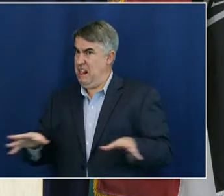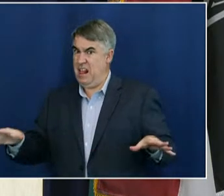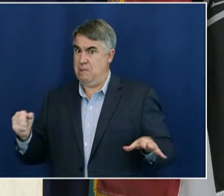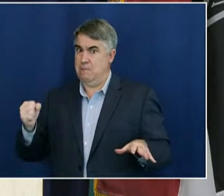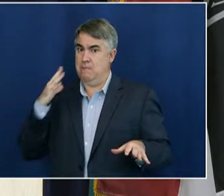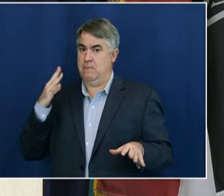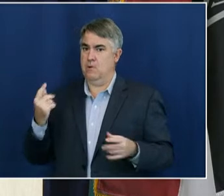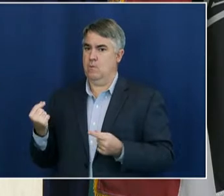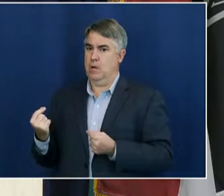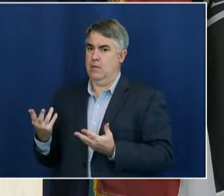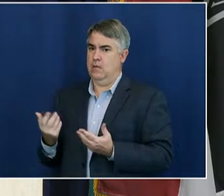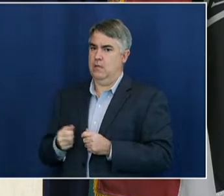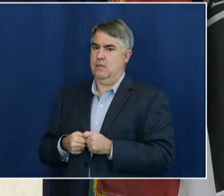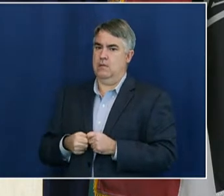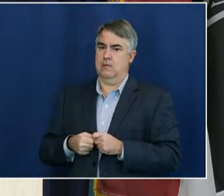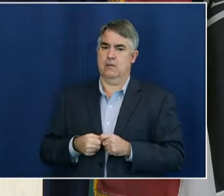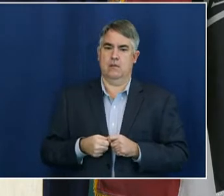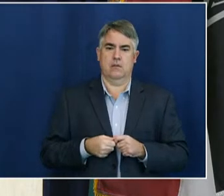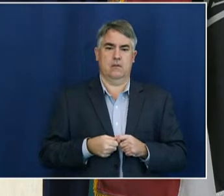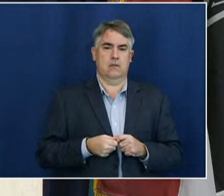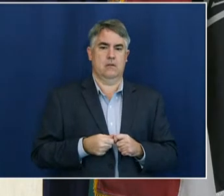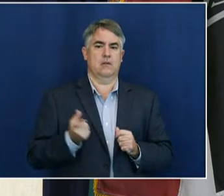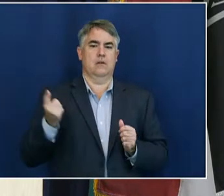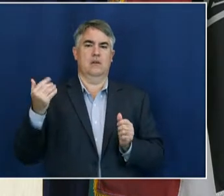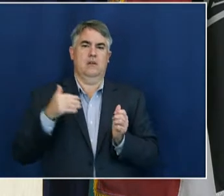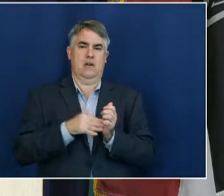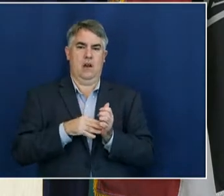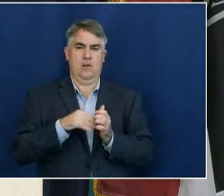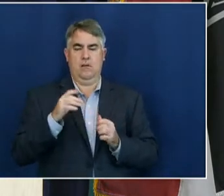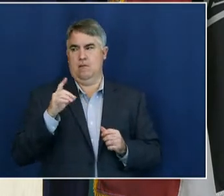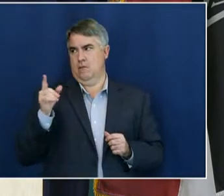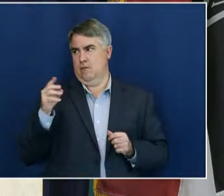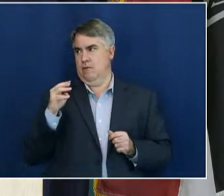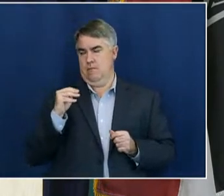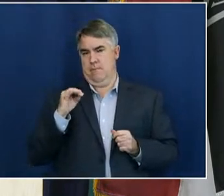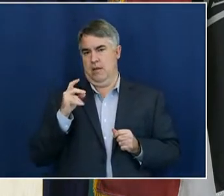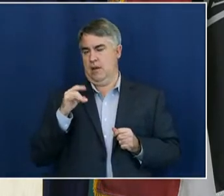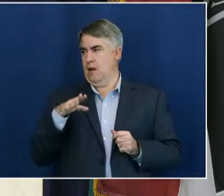Yeah, we'll have Dr. McDonald address the variant.